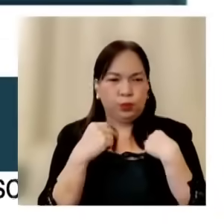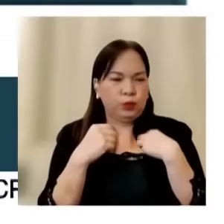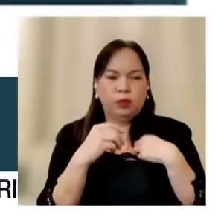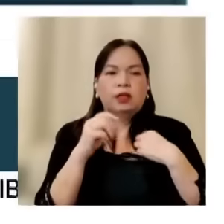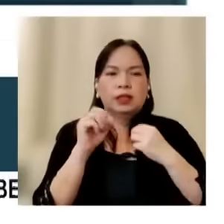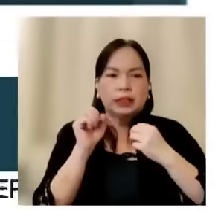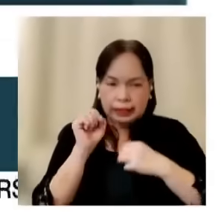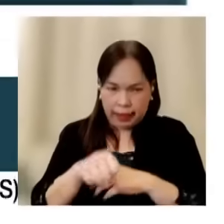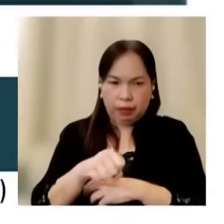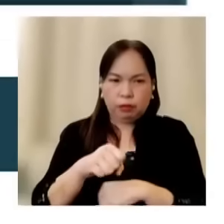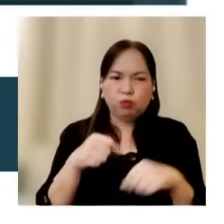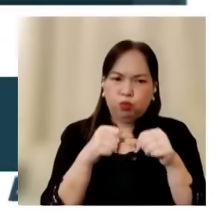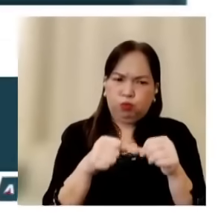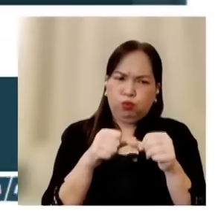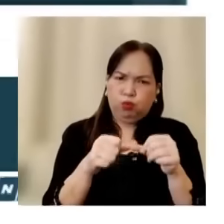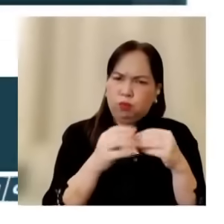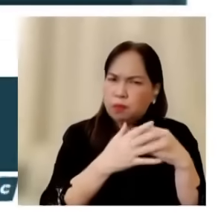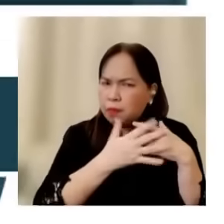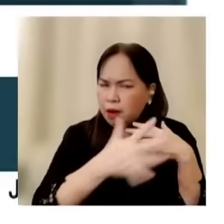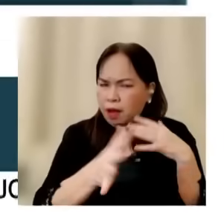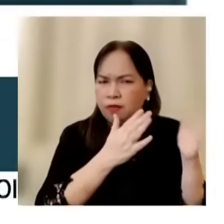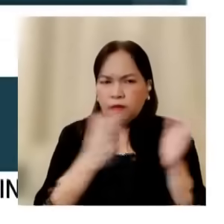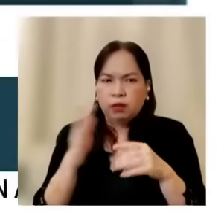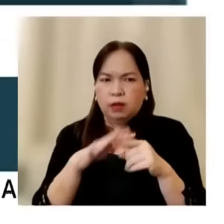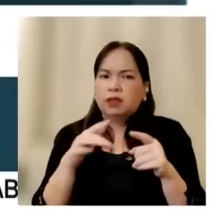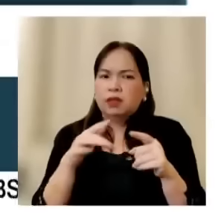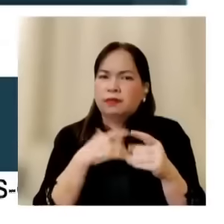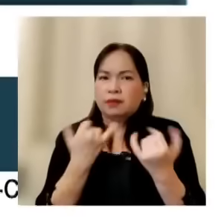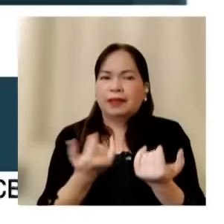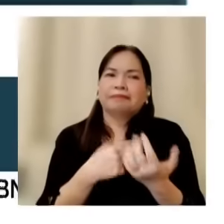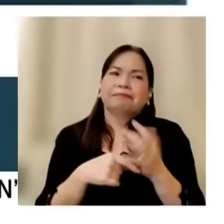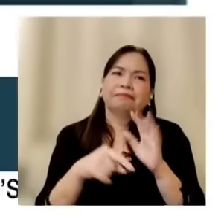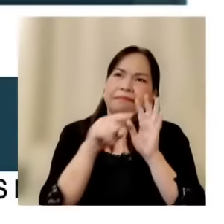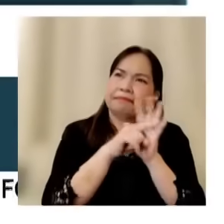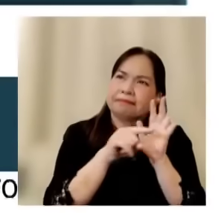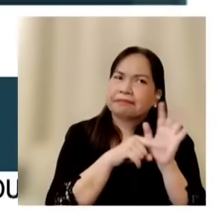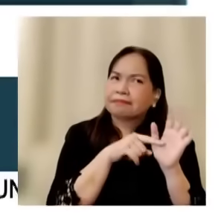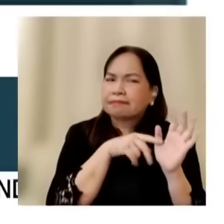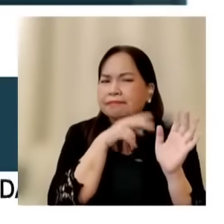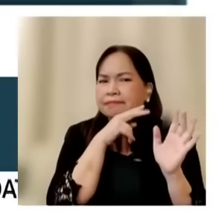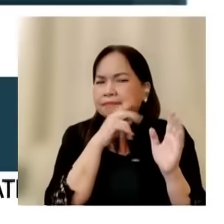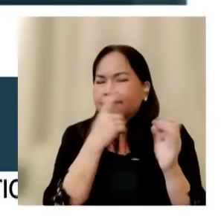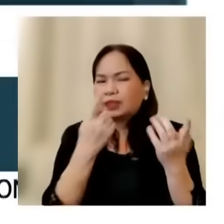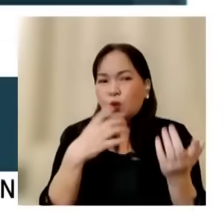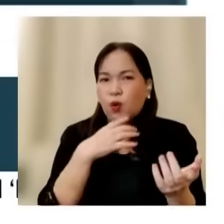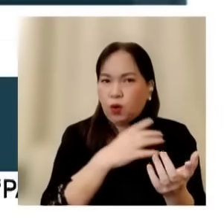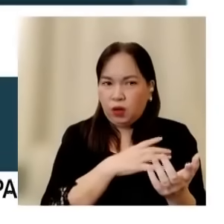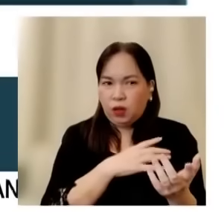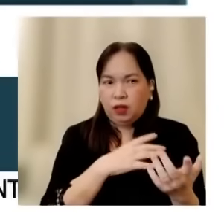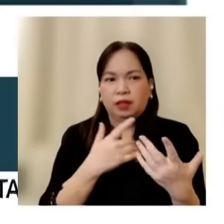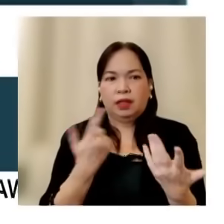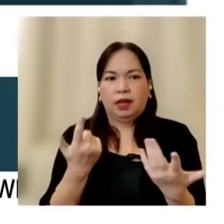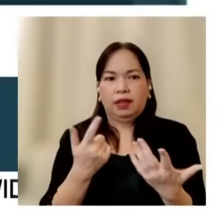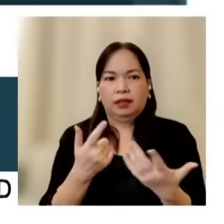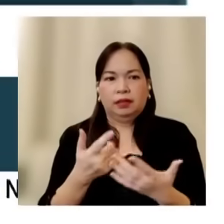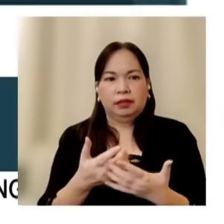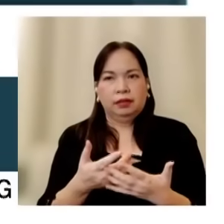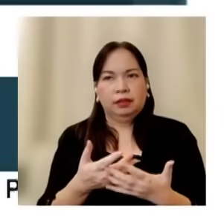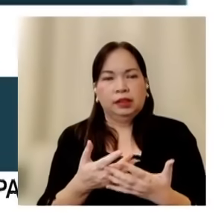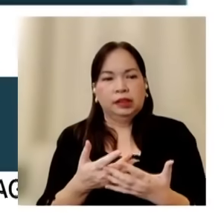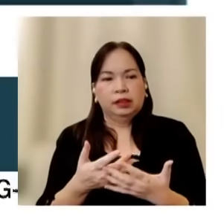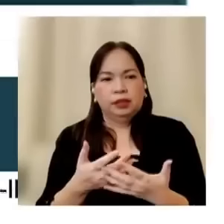why, Carmina, even if we are a bit skeptical about Congress giving up its power to grant